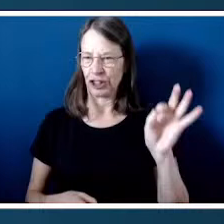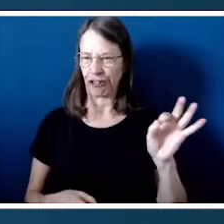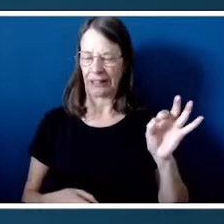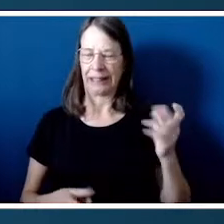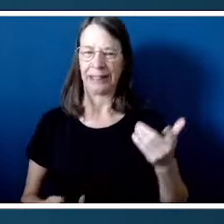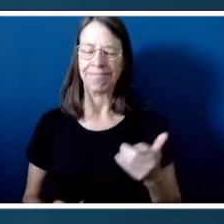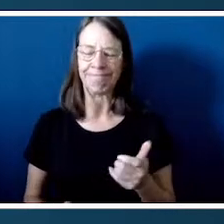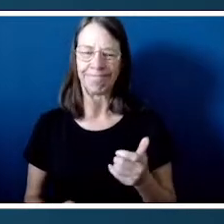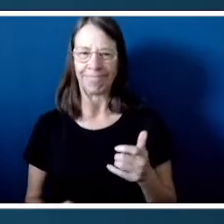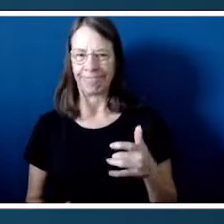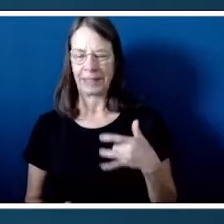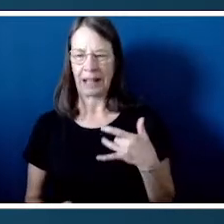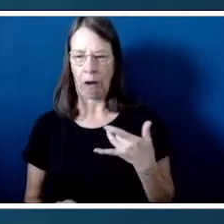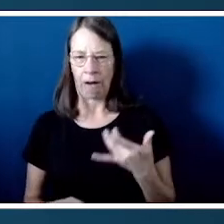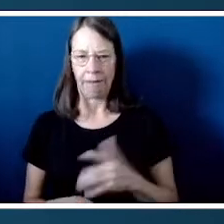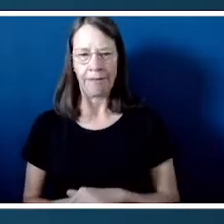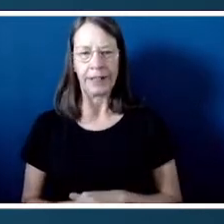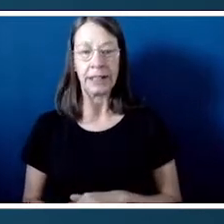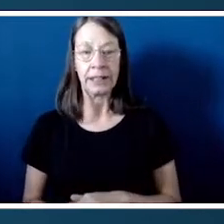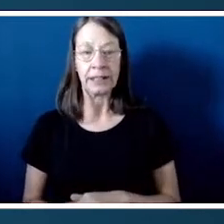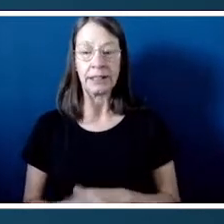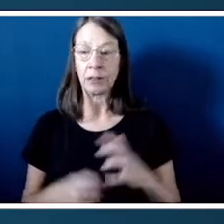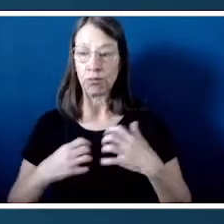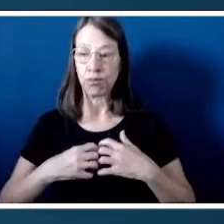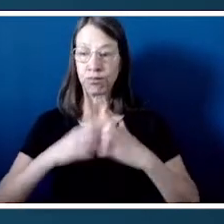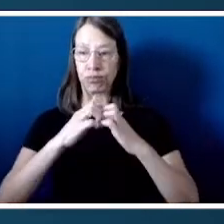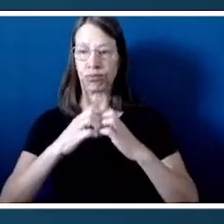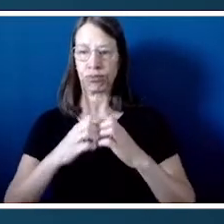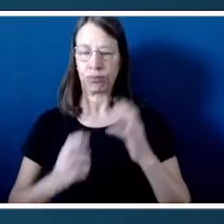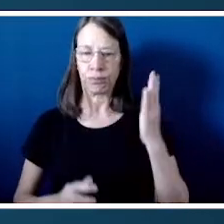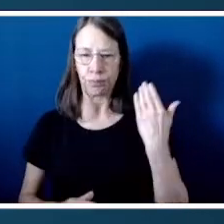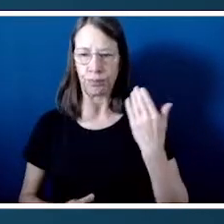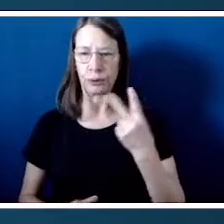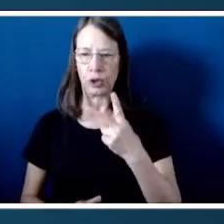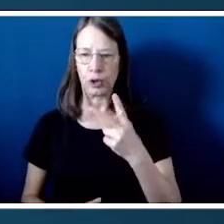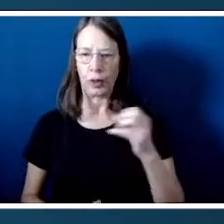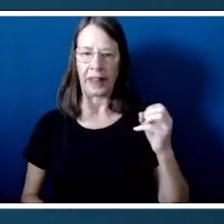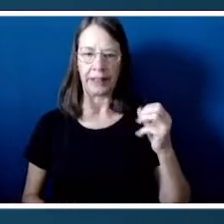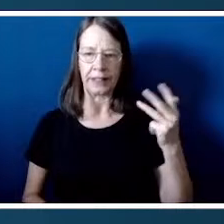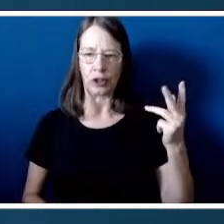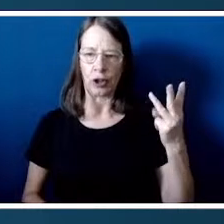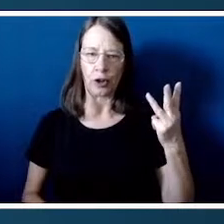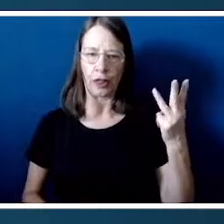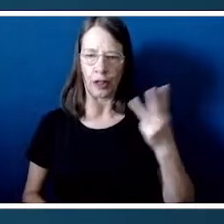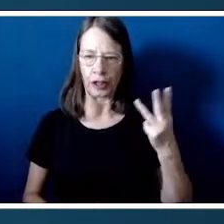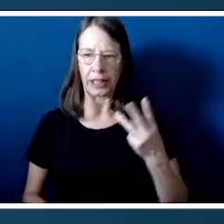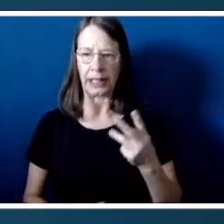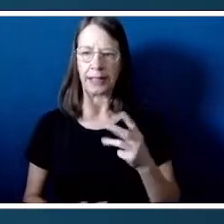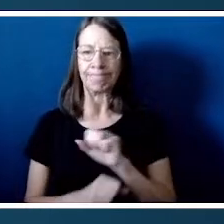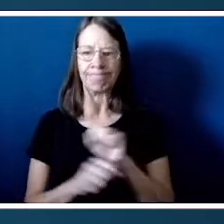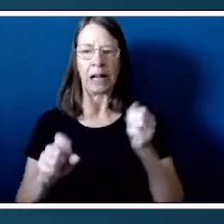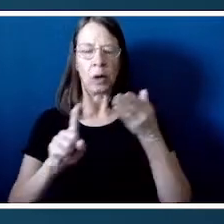Since its inception in 2013, the aim of the AAC has been to bring together